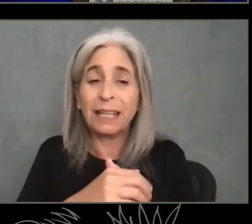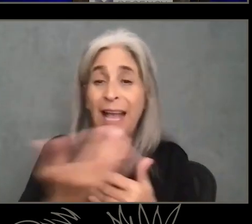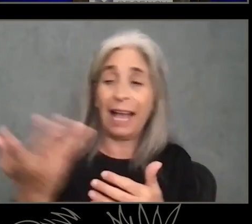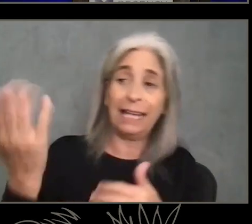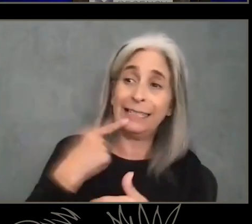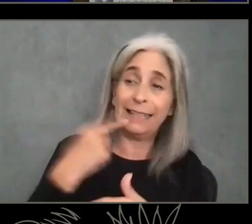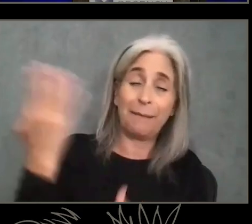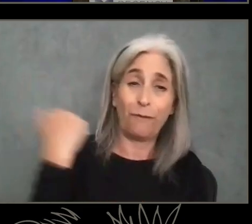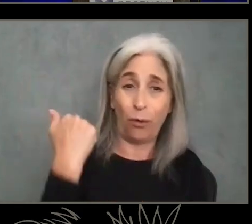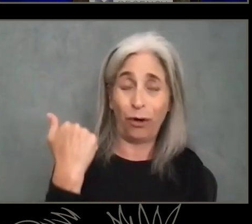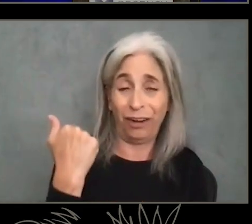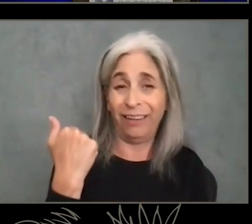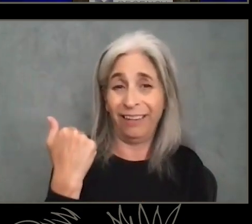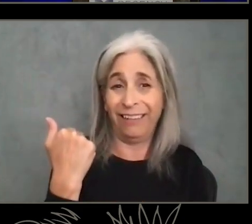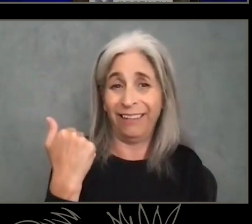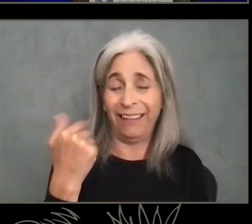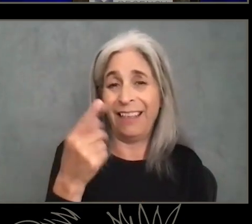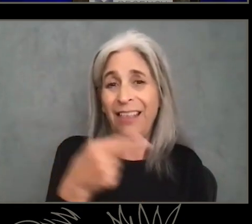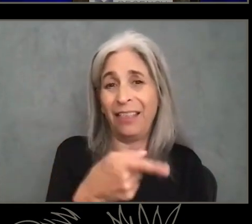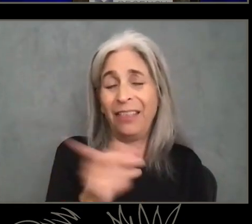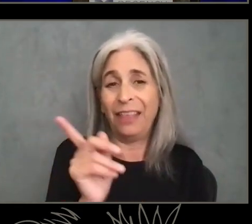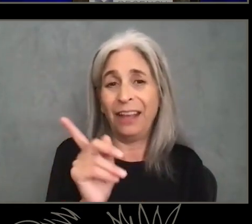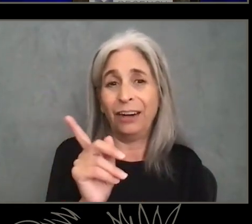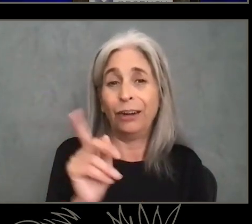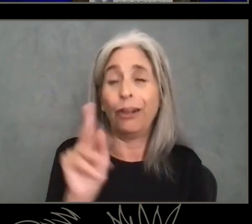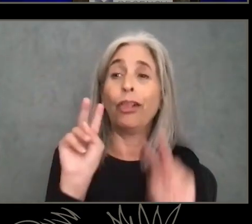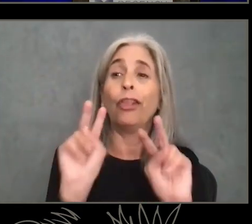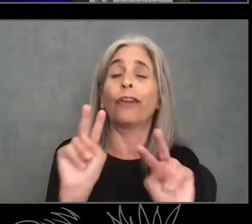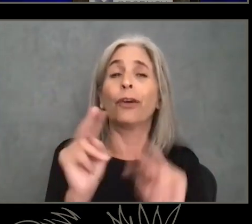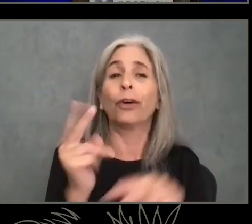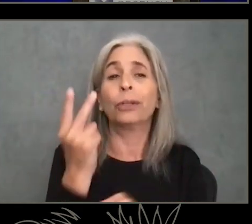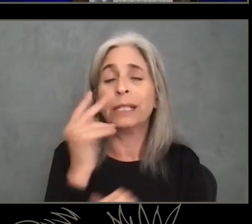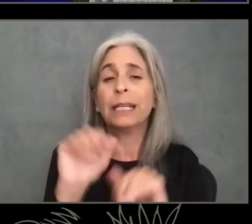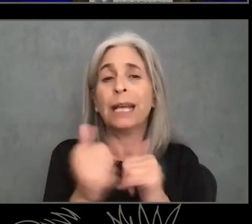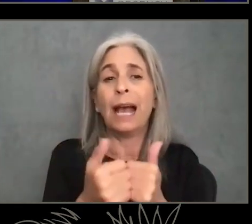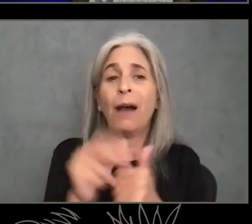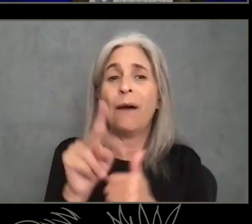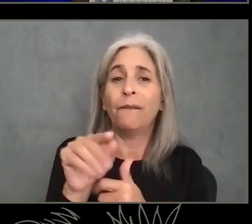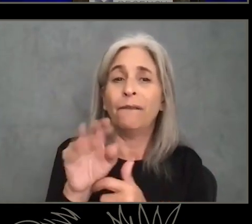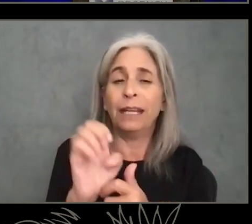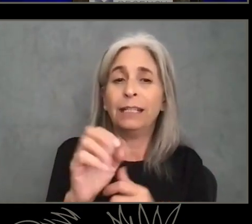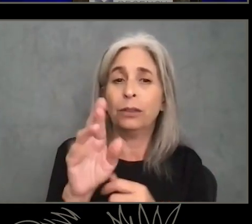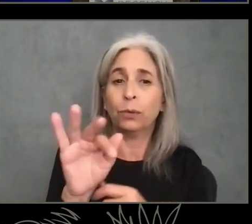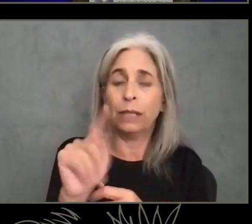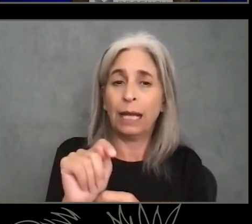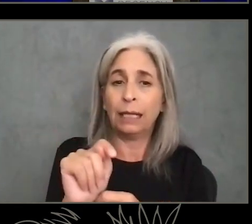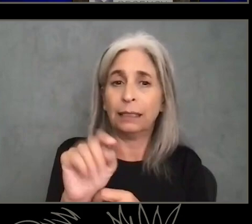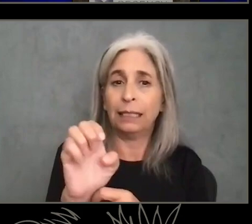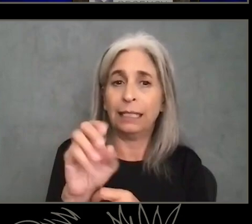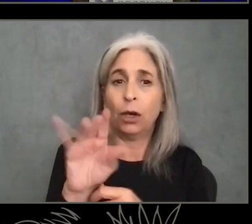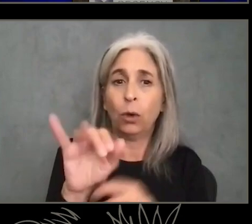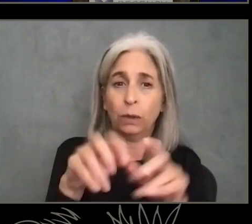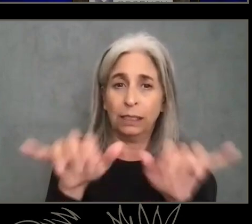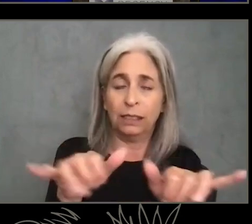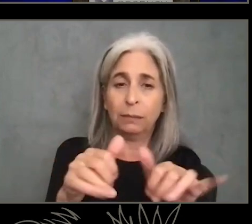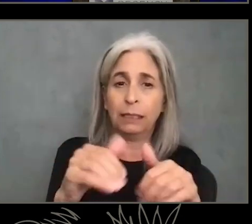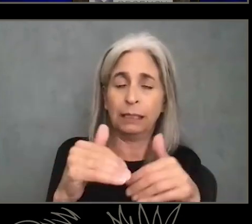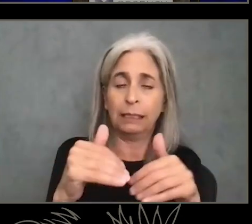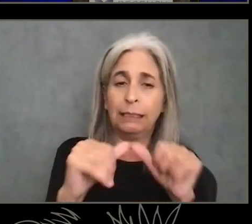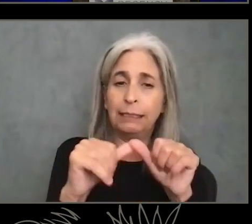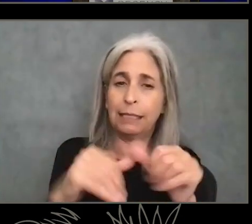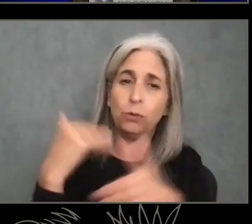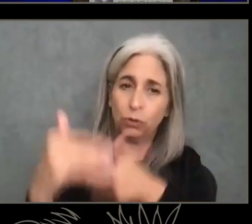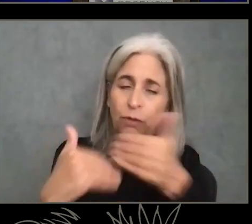And like I mentioned before, they're looking forward to see how the Vite and React ecosystem continue to evolve with these